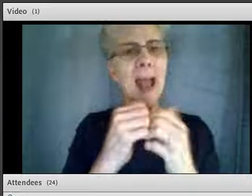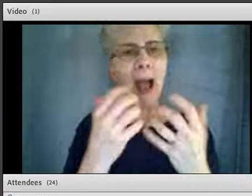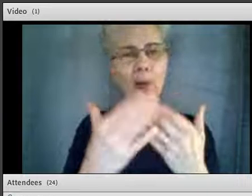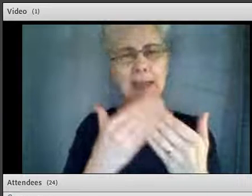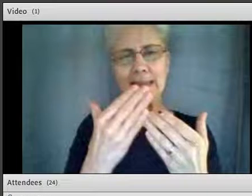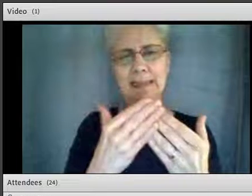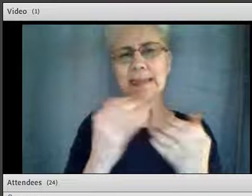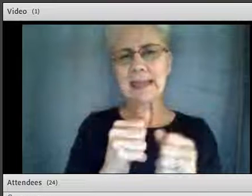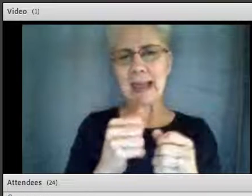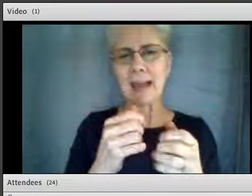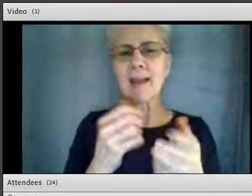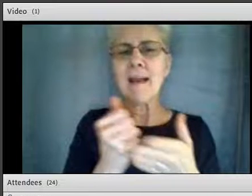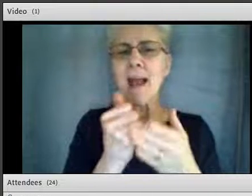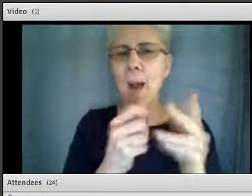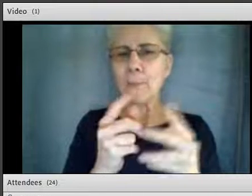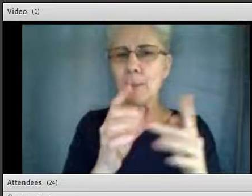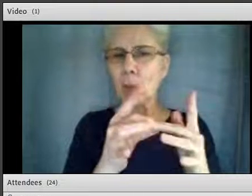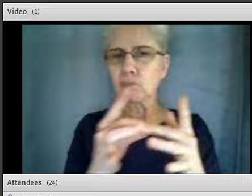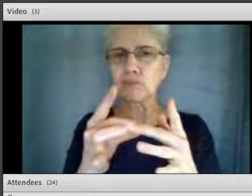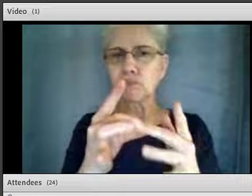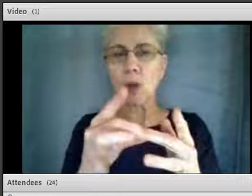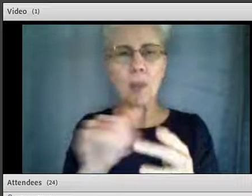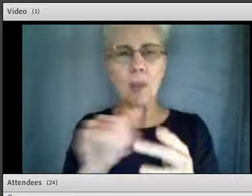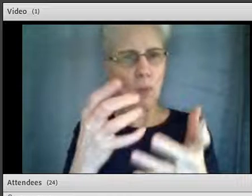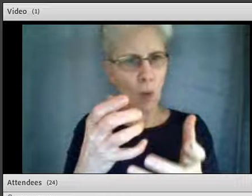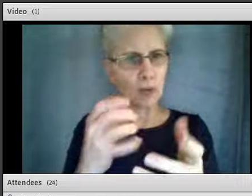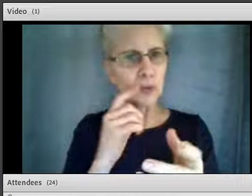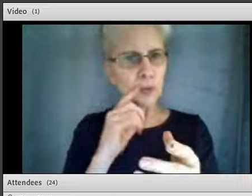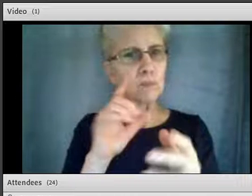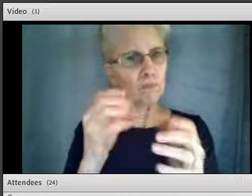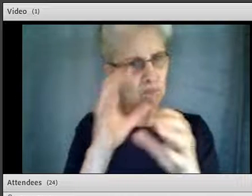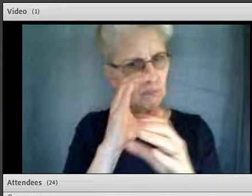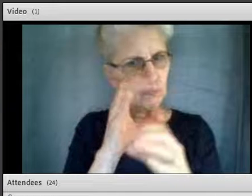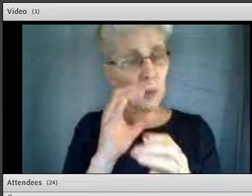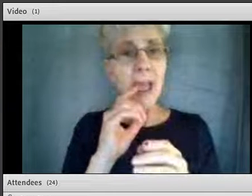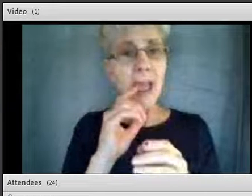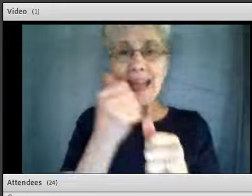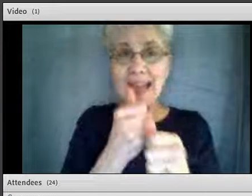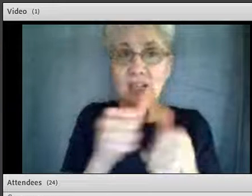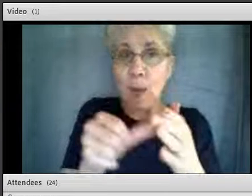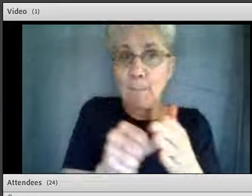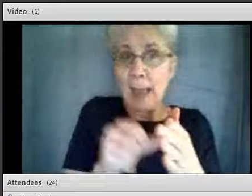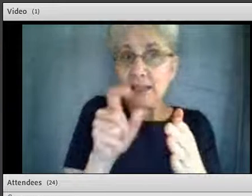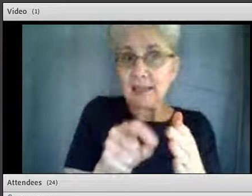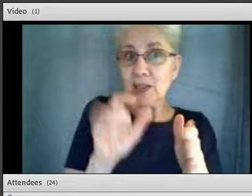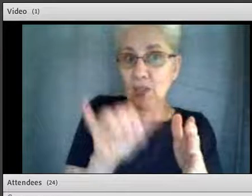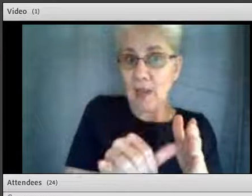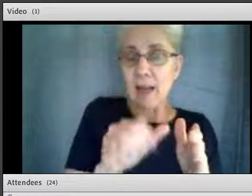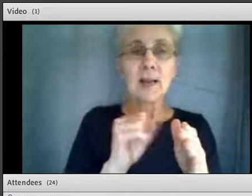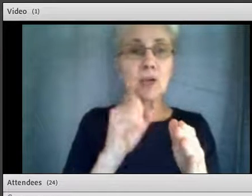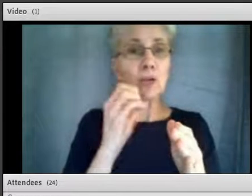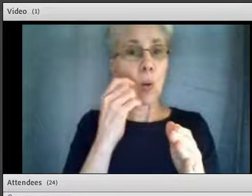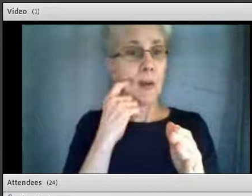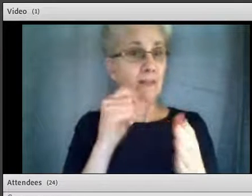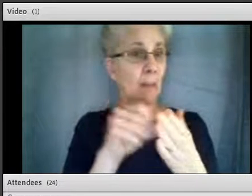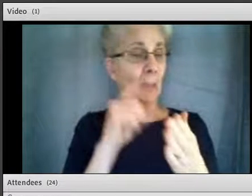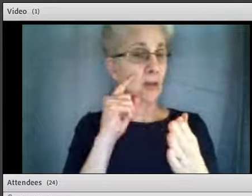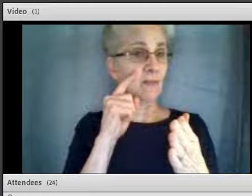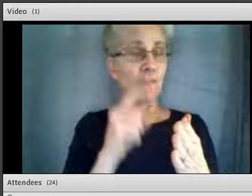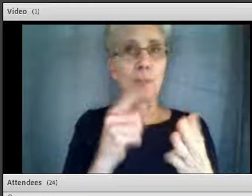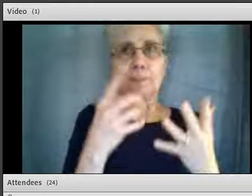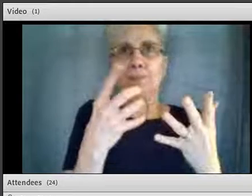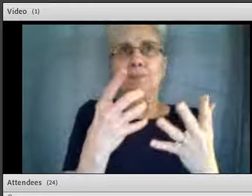be. And then you want to do that for each page. If it's a page for ebooks or for